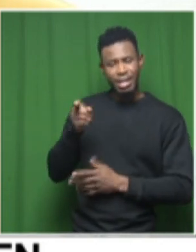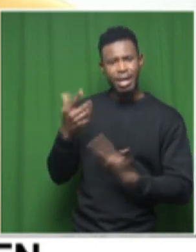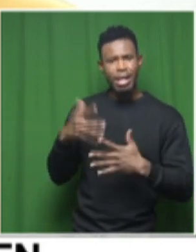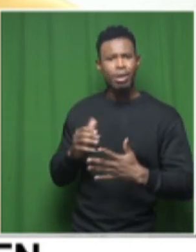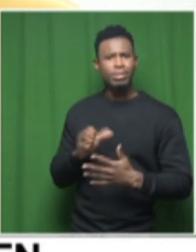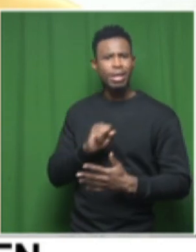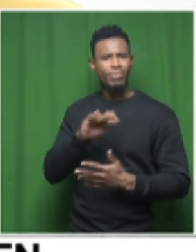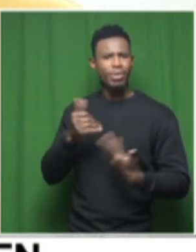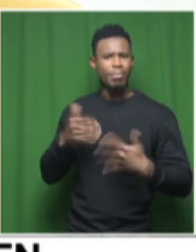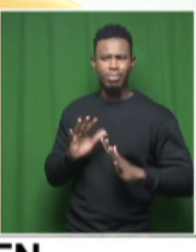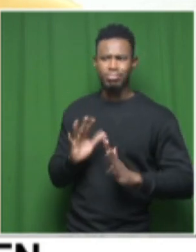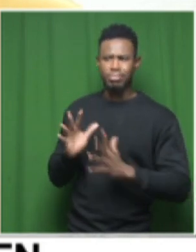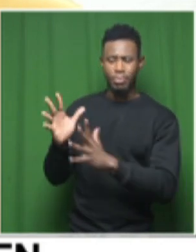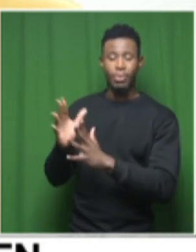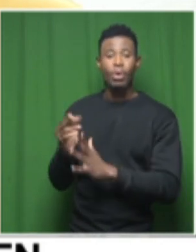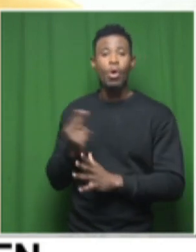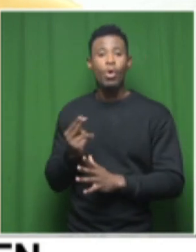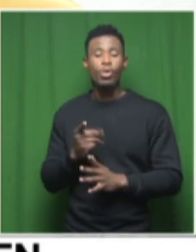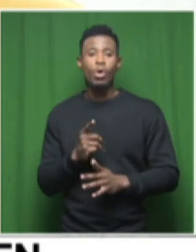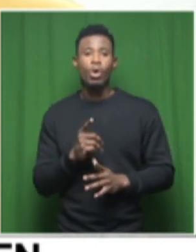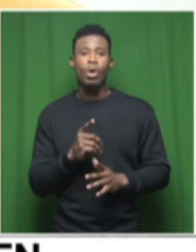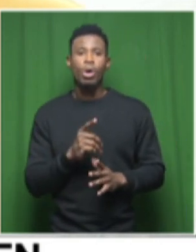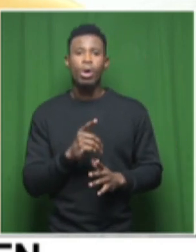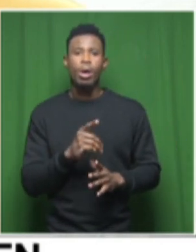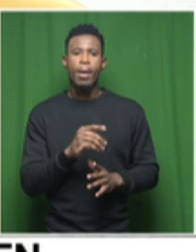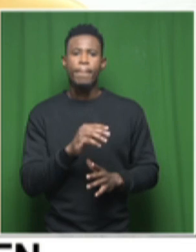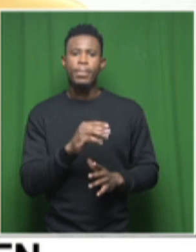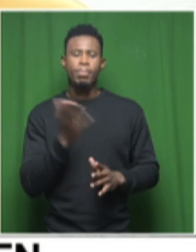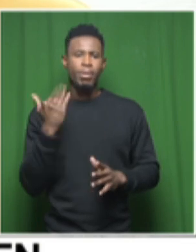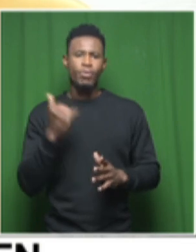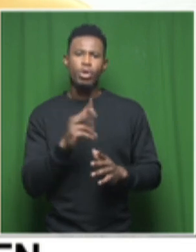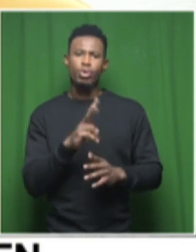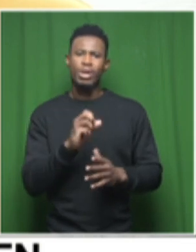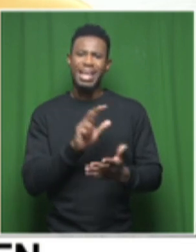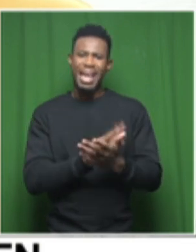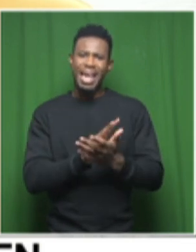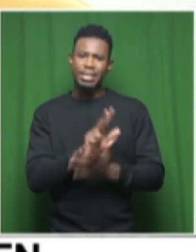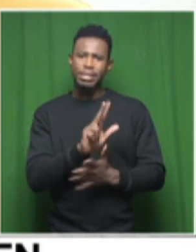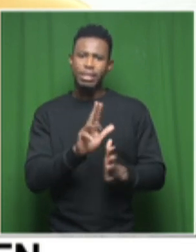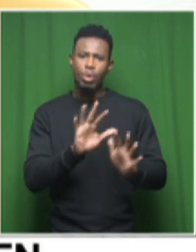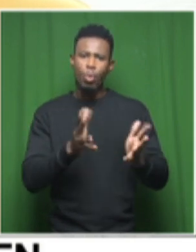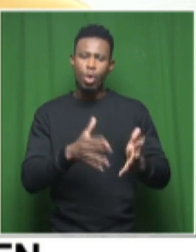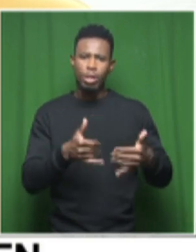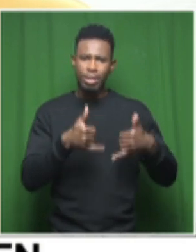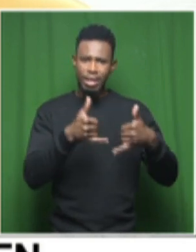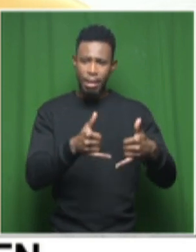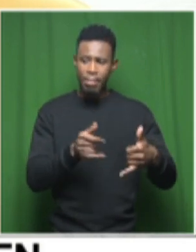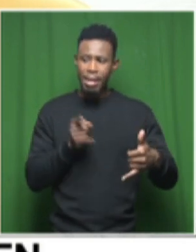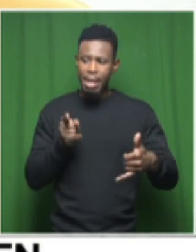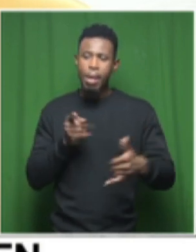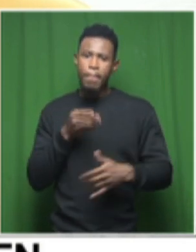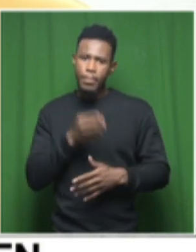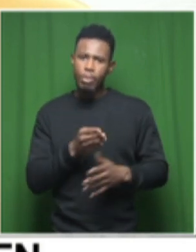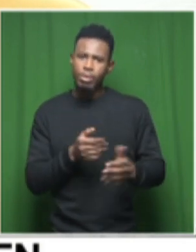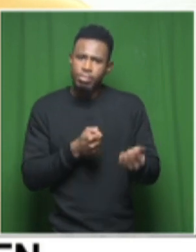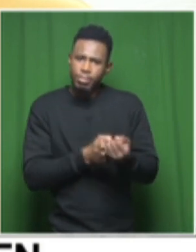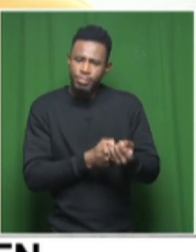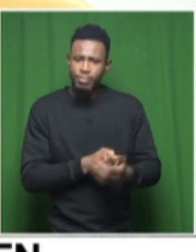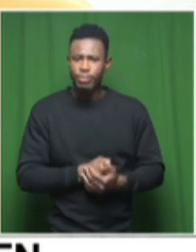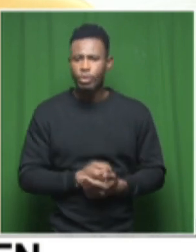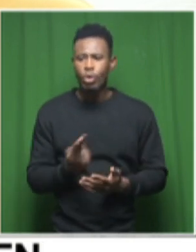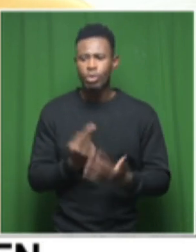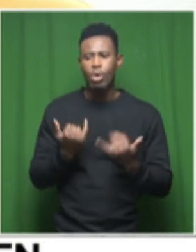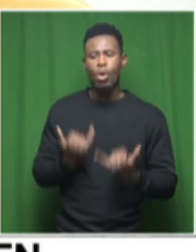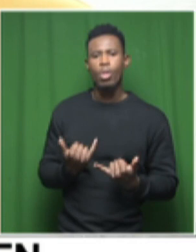covered Spirit Ludu's Bantwana team that played in 2018 World Cup in Uruguay. Just how many of those players are in the current